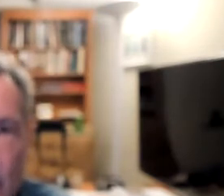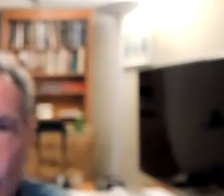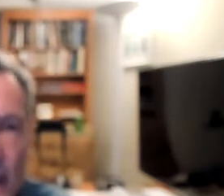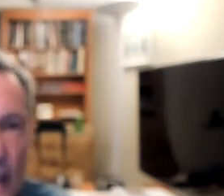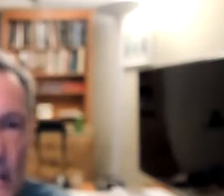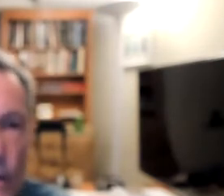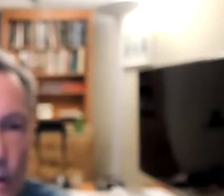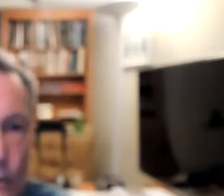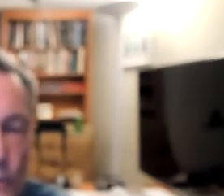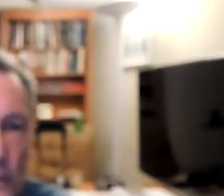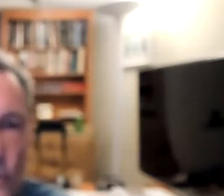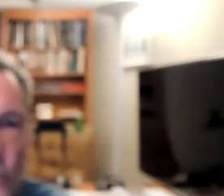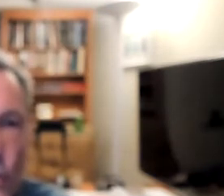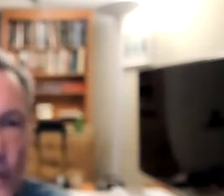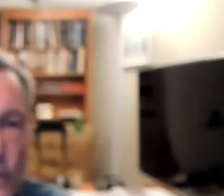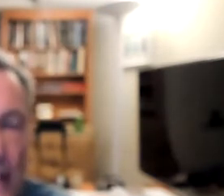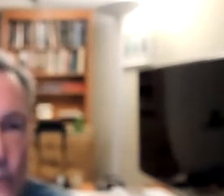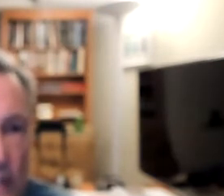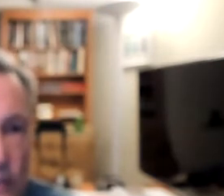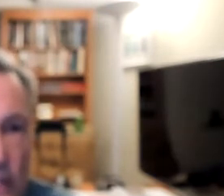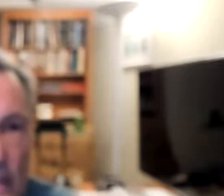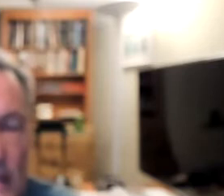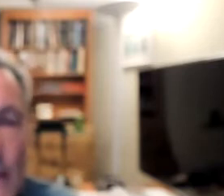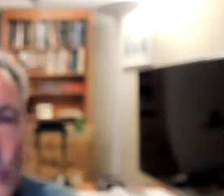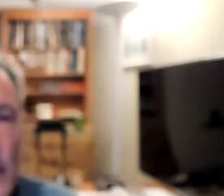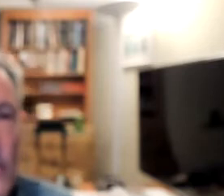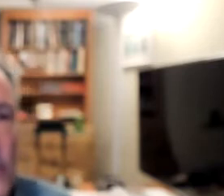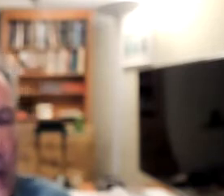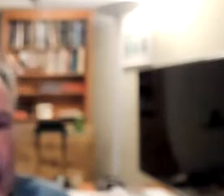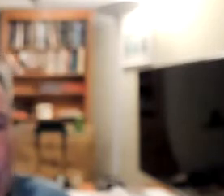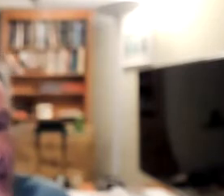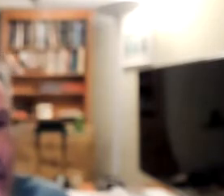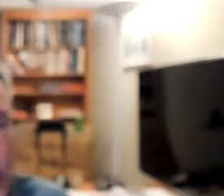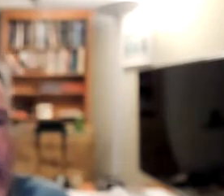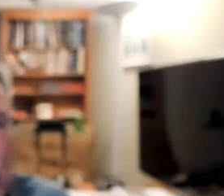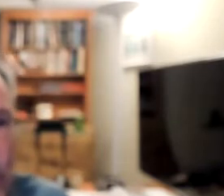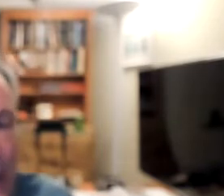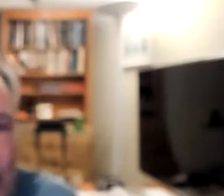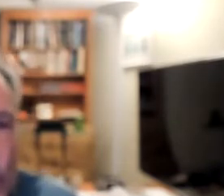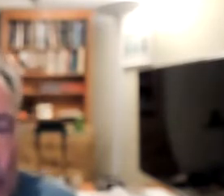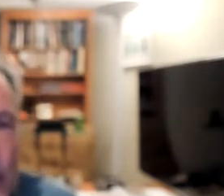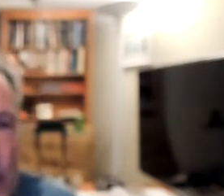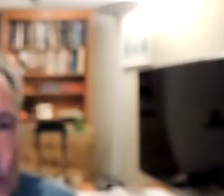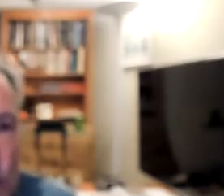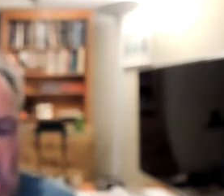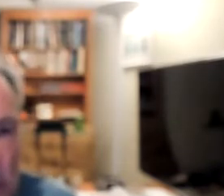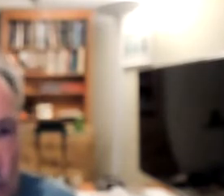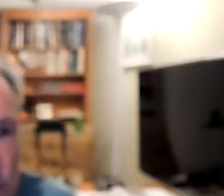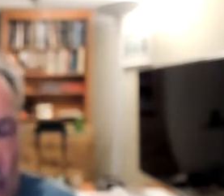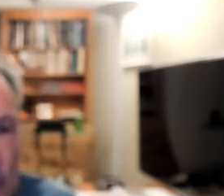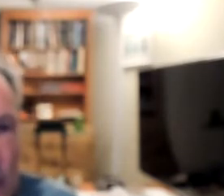that they're looking at the Harvard Business School is Netflix. Netflix decided after they moved out of the red